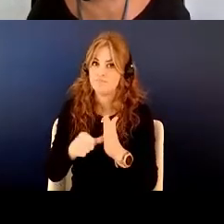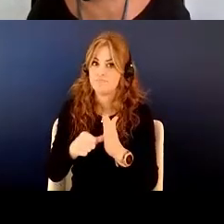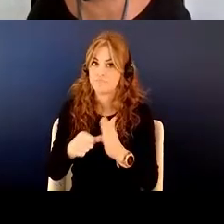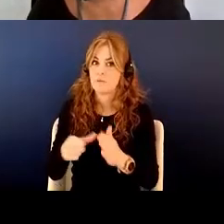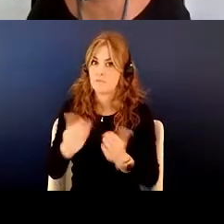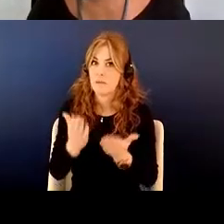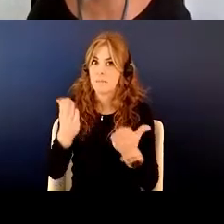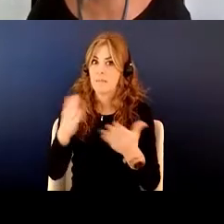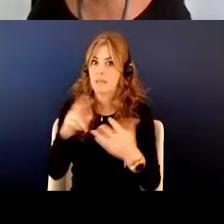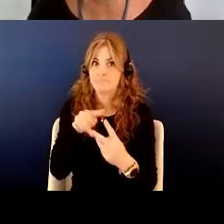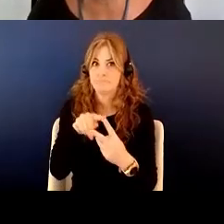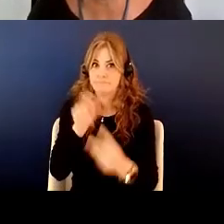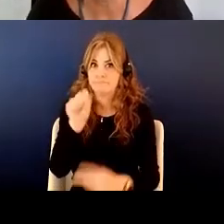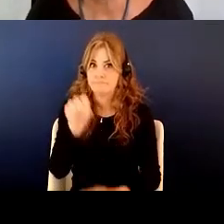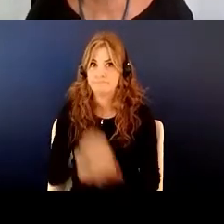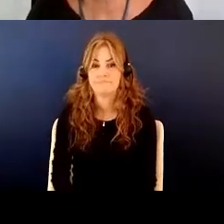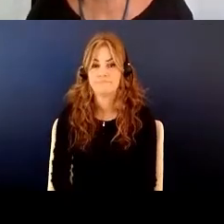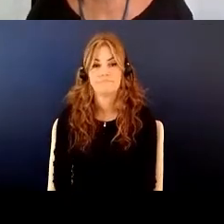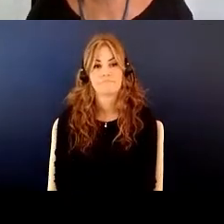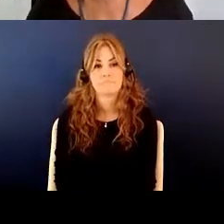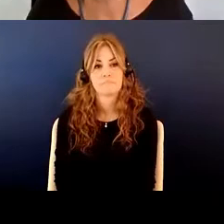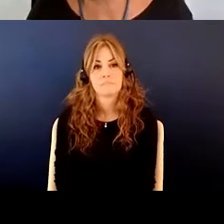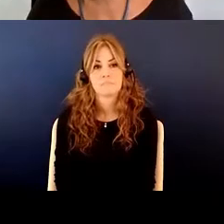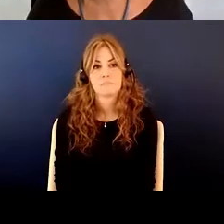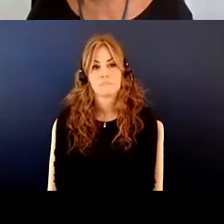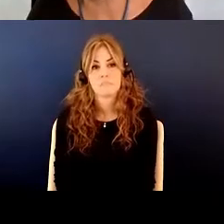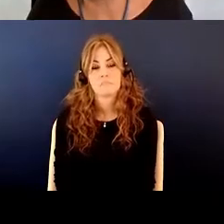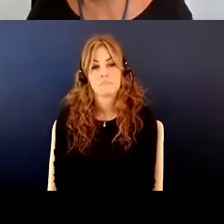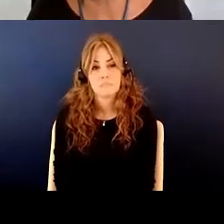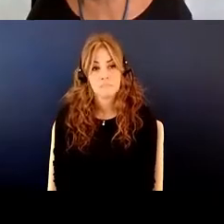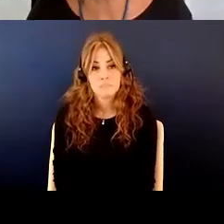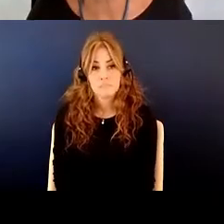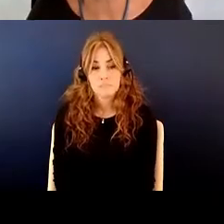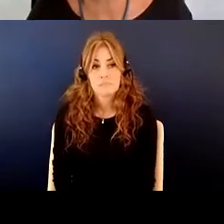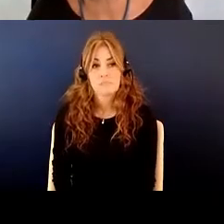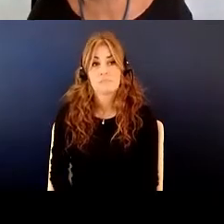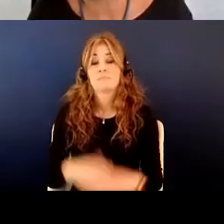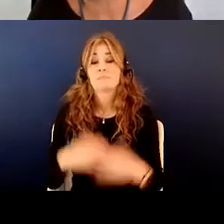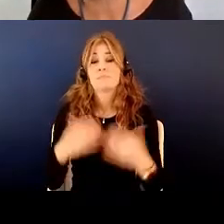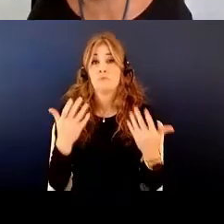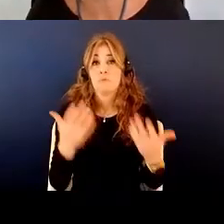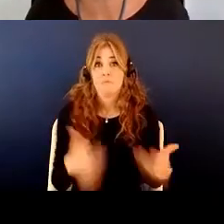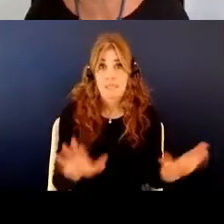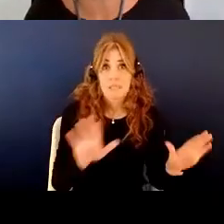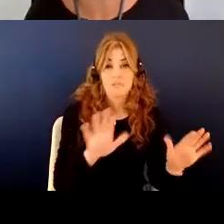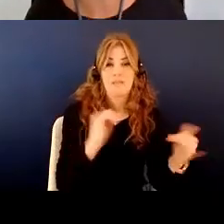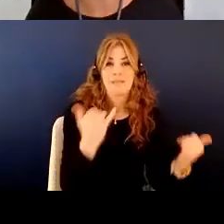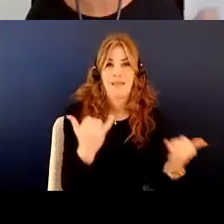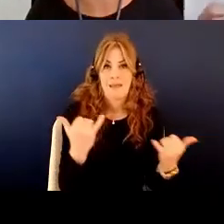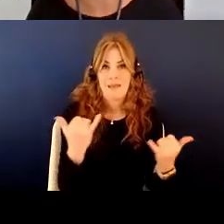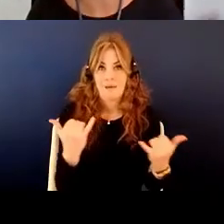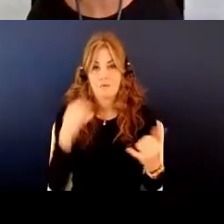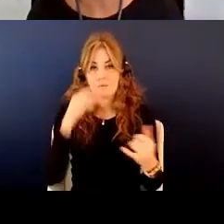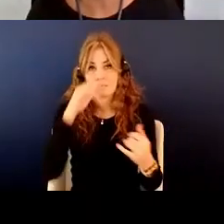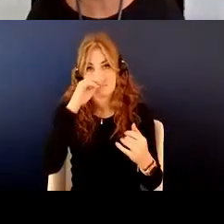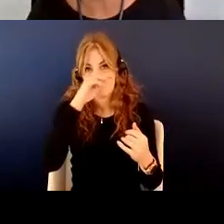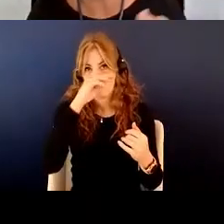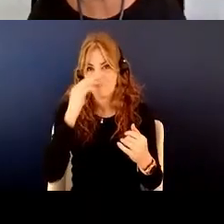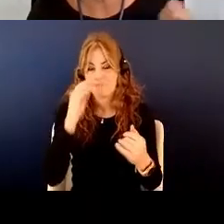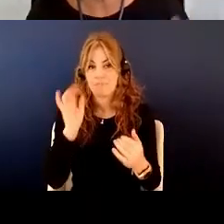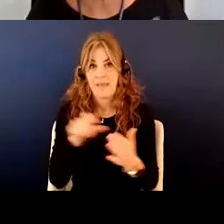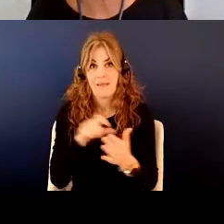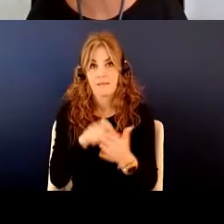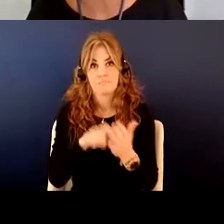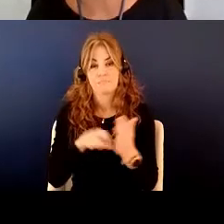those tools. Then once you've screened titles and abstracts, the next thing is to actually go in and